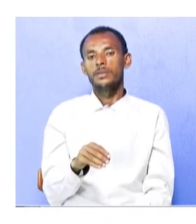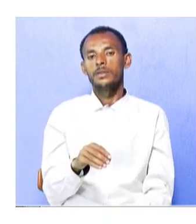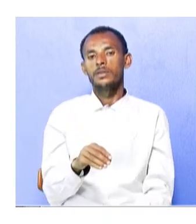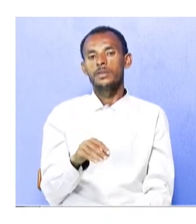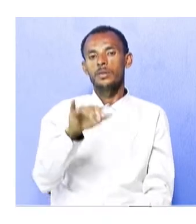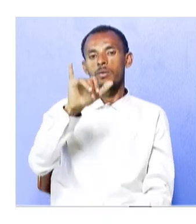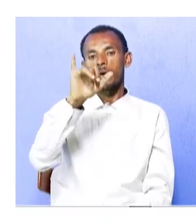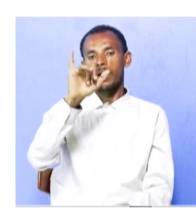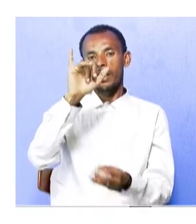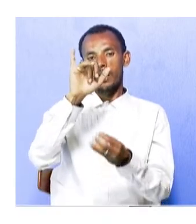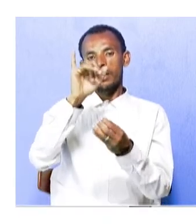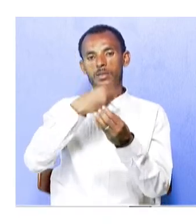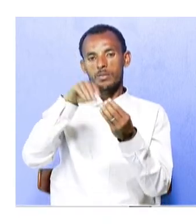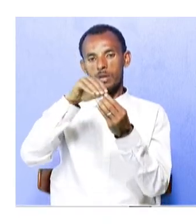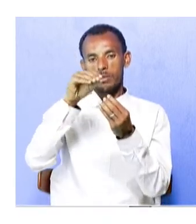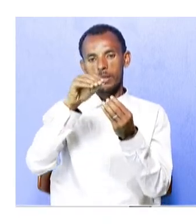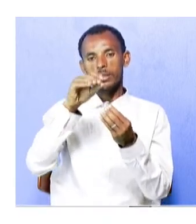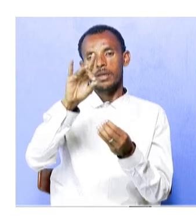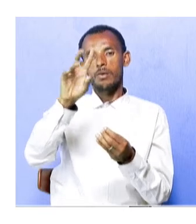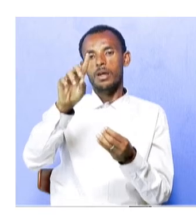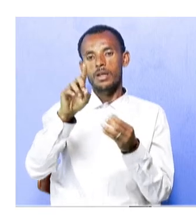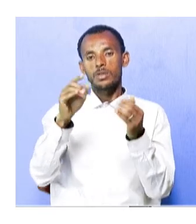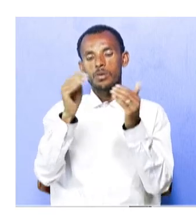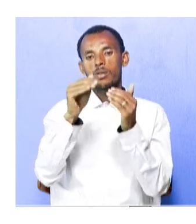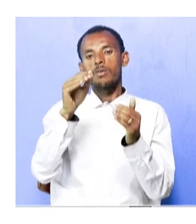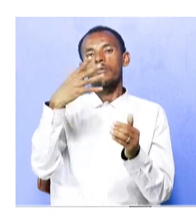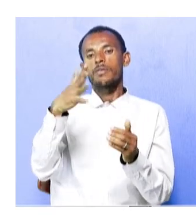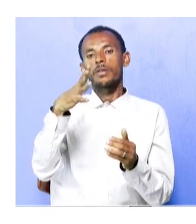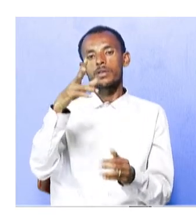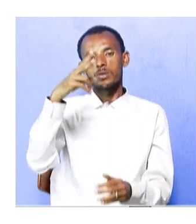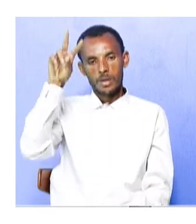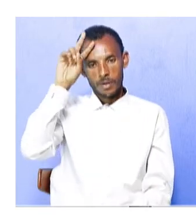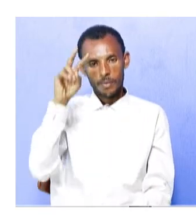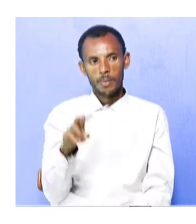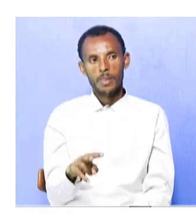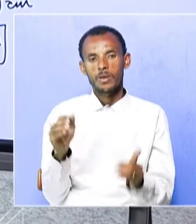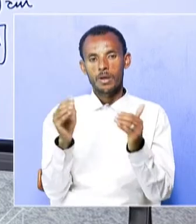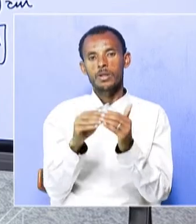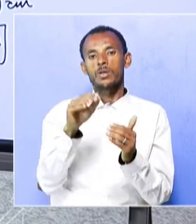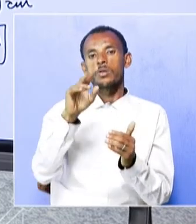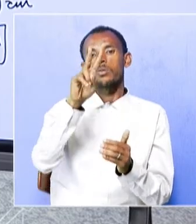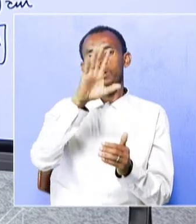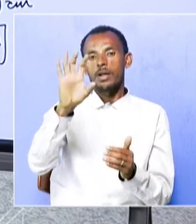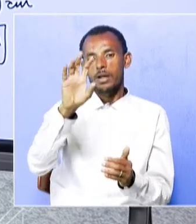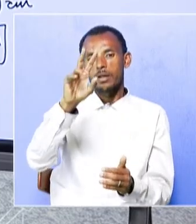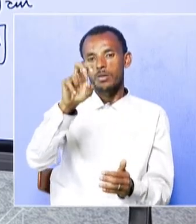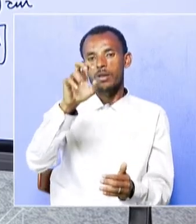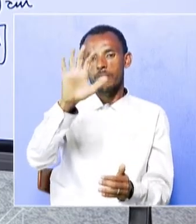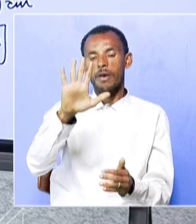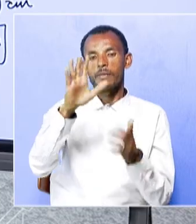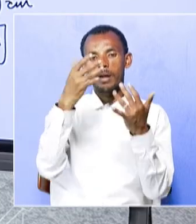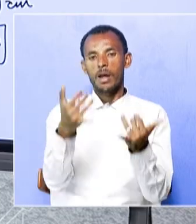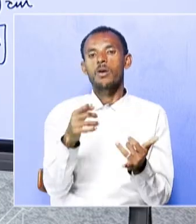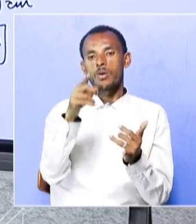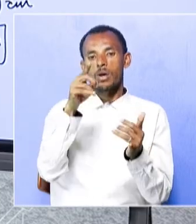y square plus 81 is equals to 15 square, which is 225, right? Now you can